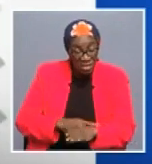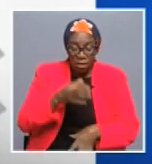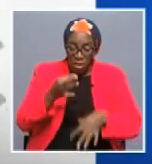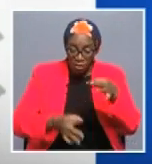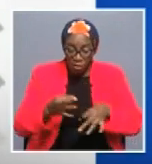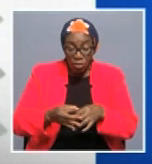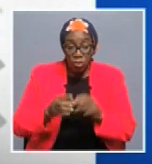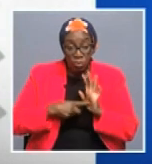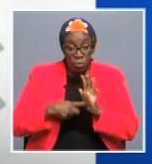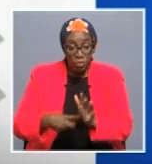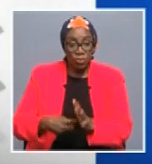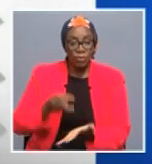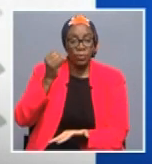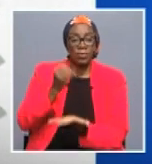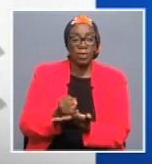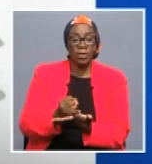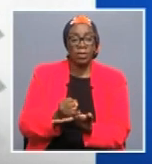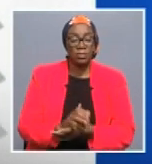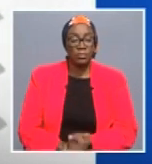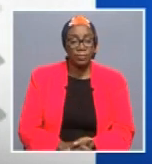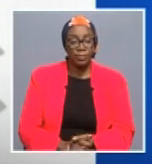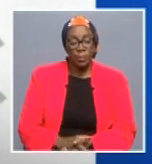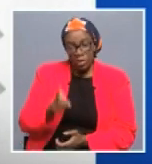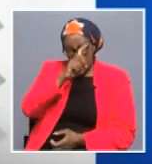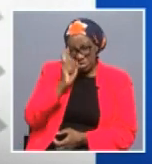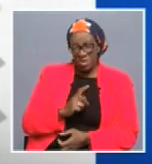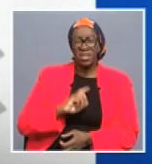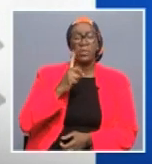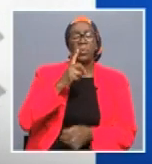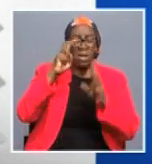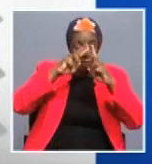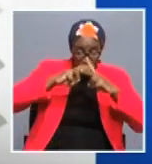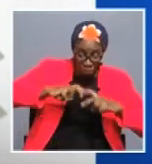that what investigation was done